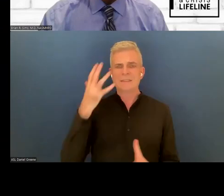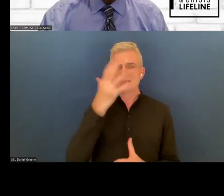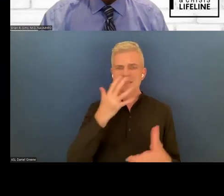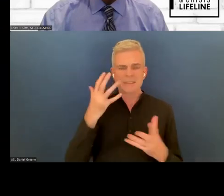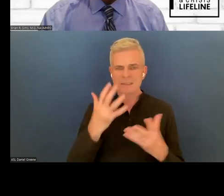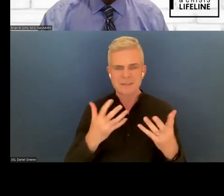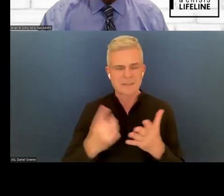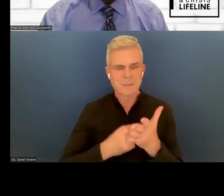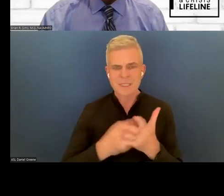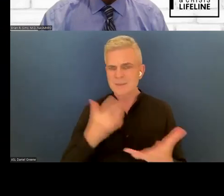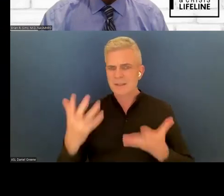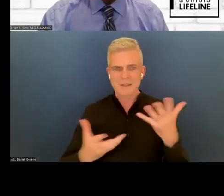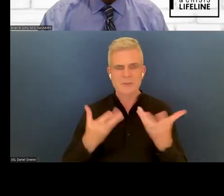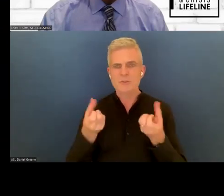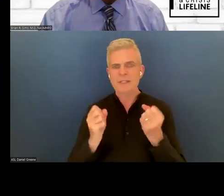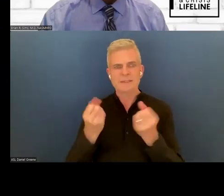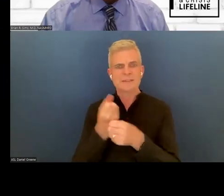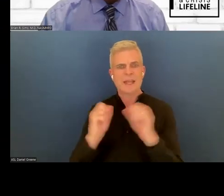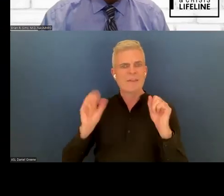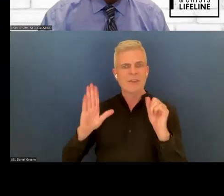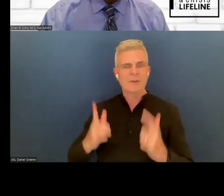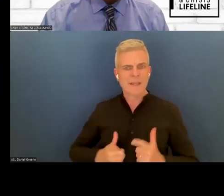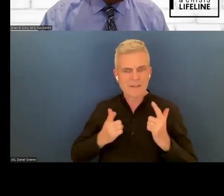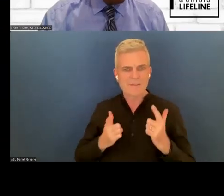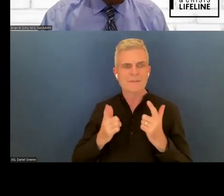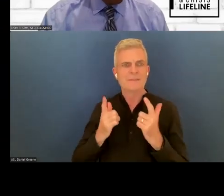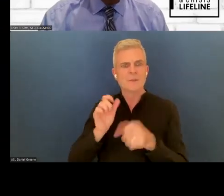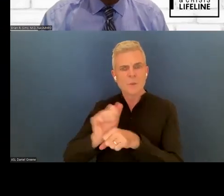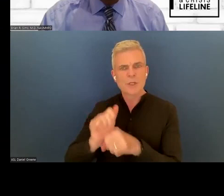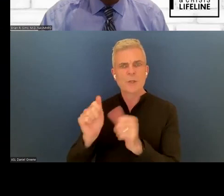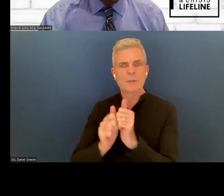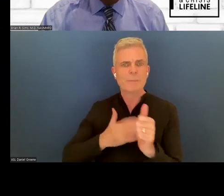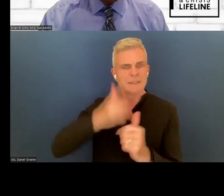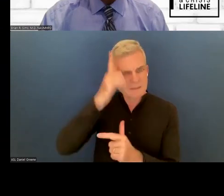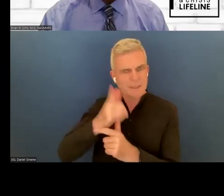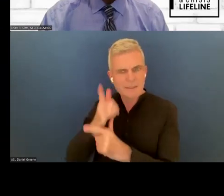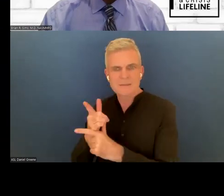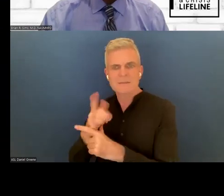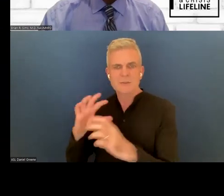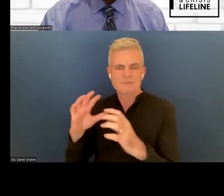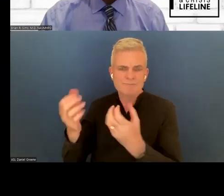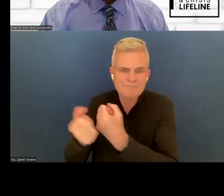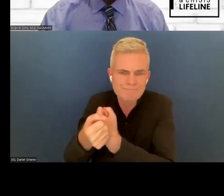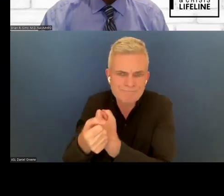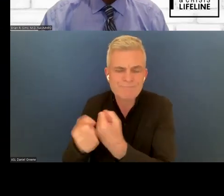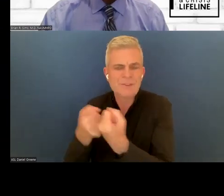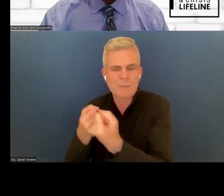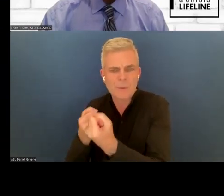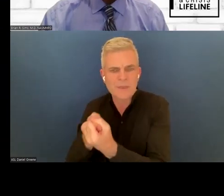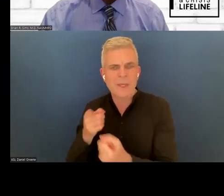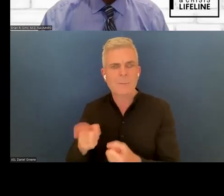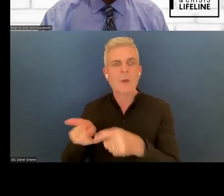loved one's life and working with all my siblings and my family members to support them and wrap our arms around them, while also writing about